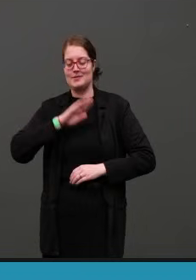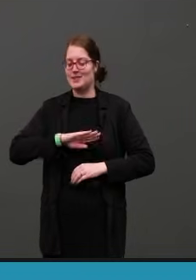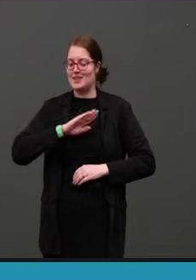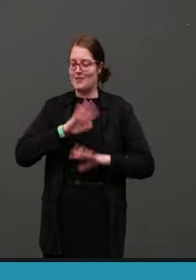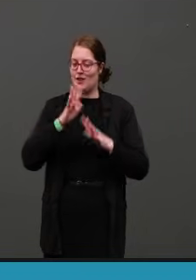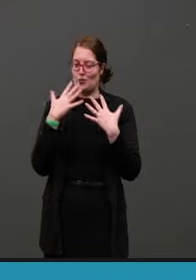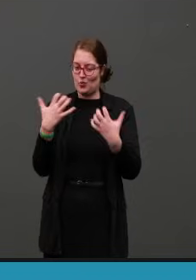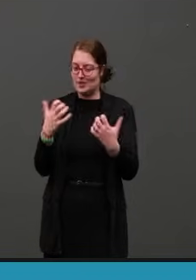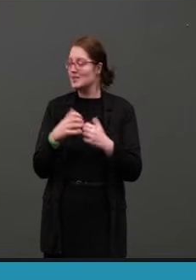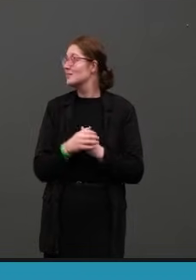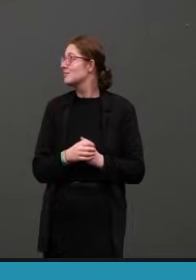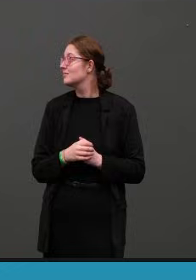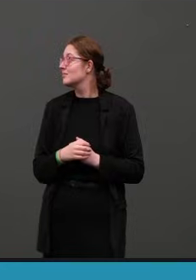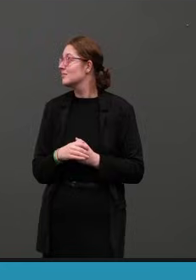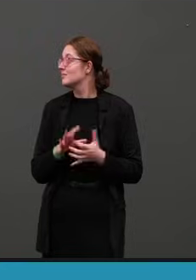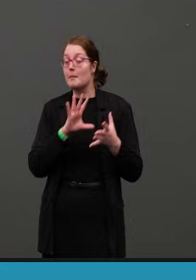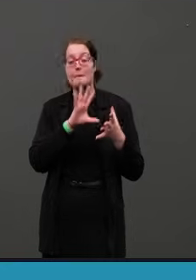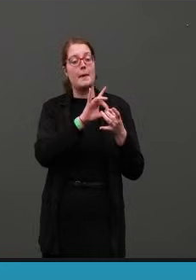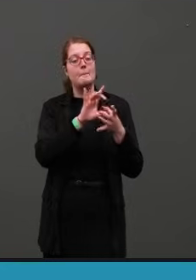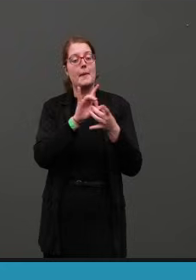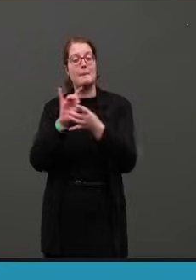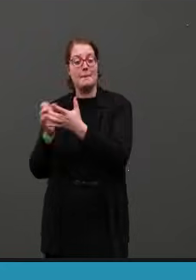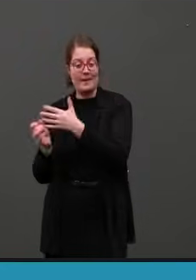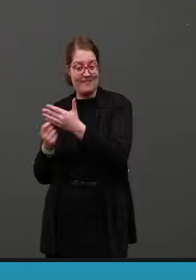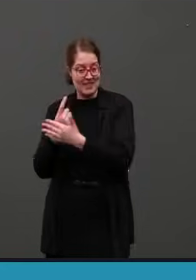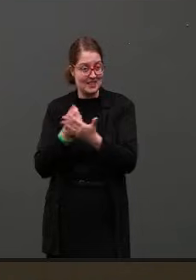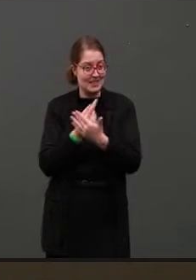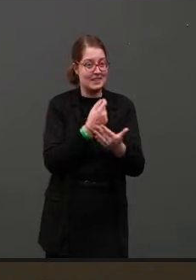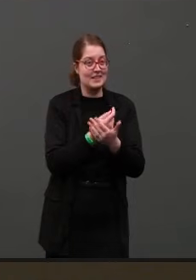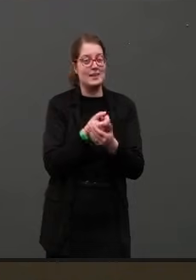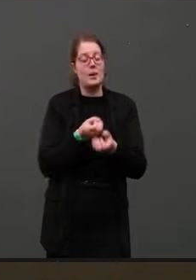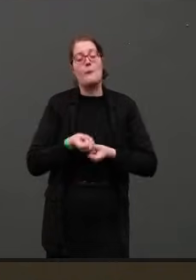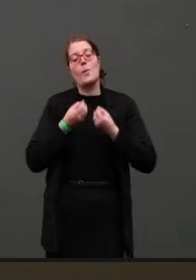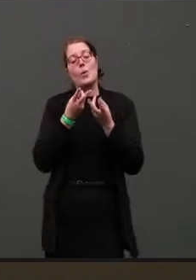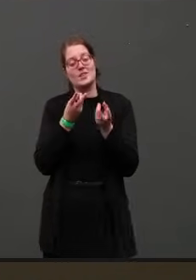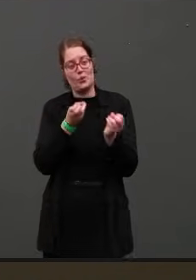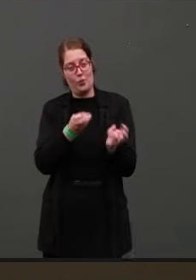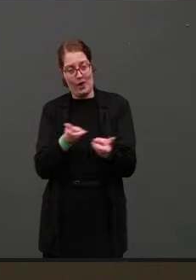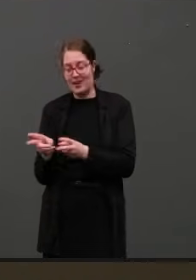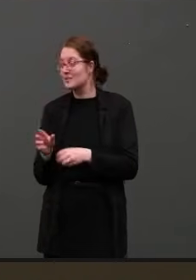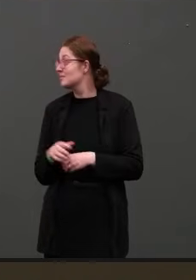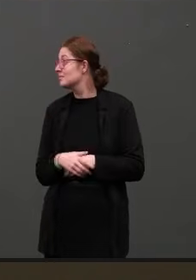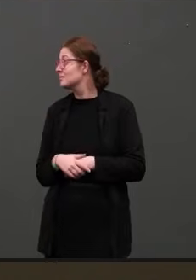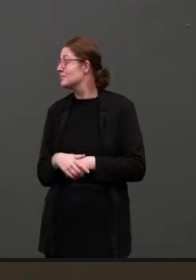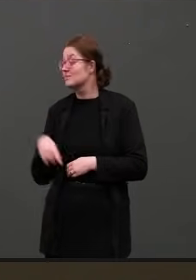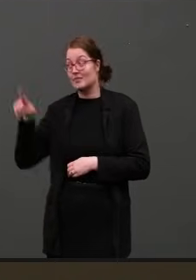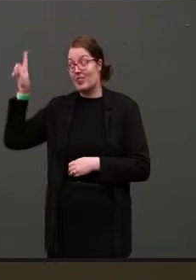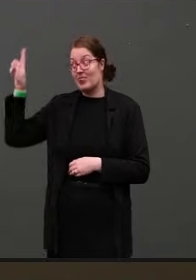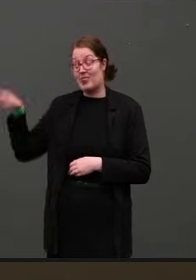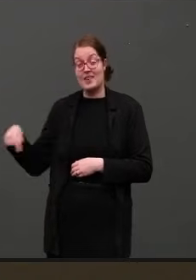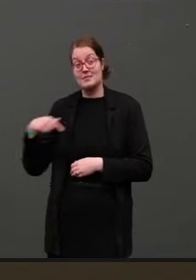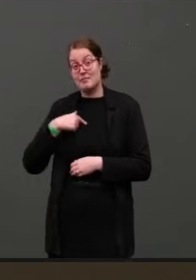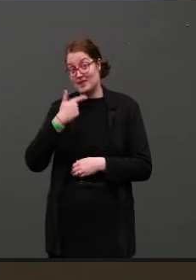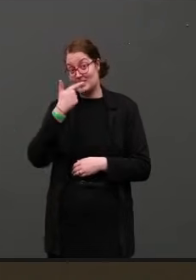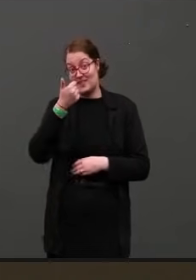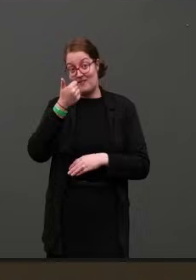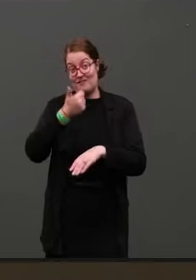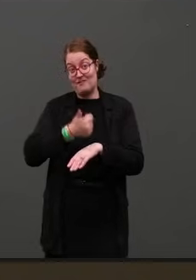by connecting events together in poetic ways. These are my 7 fundamentals of a great